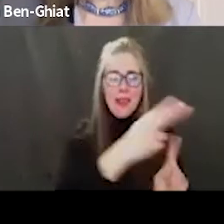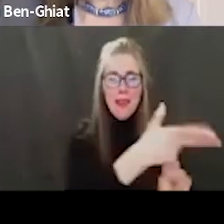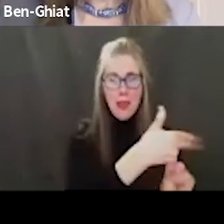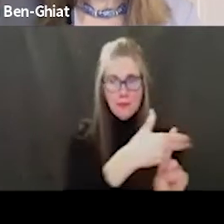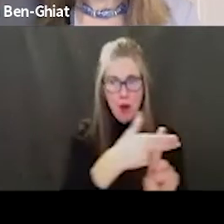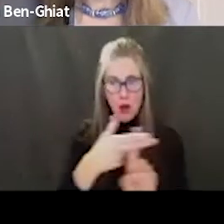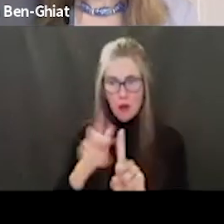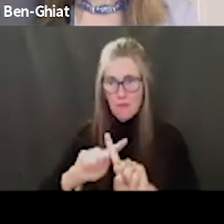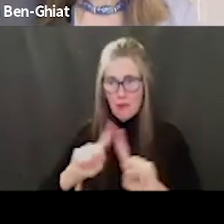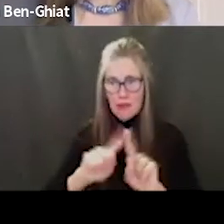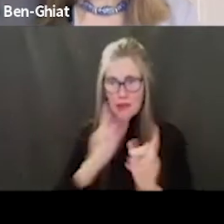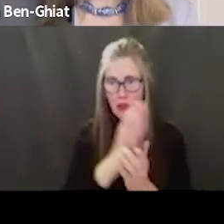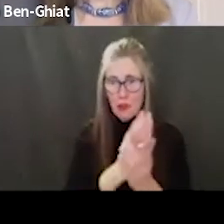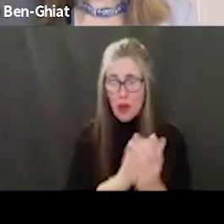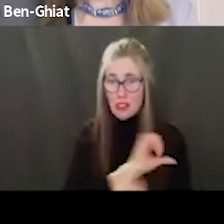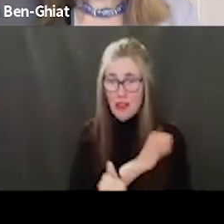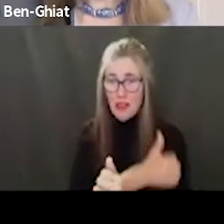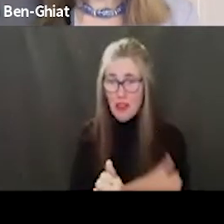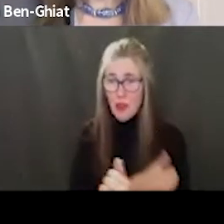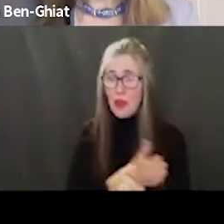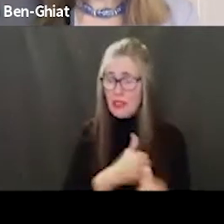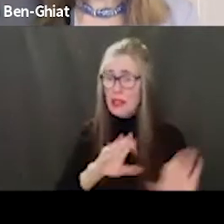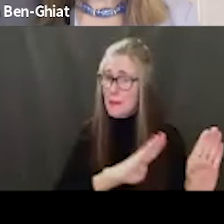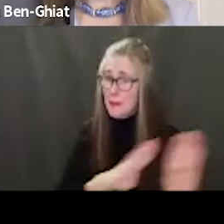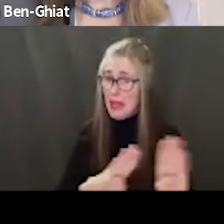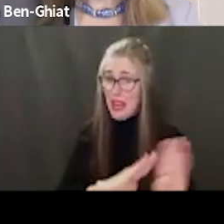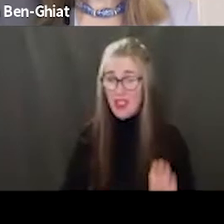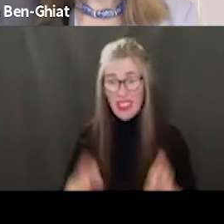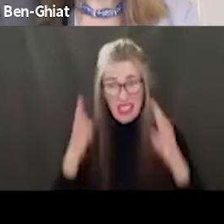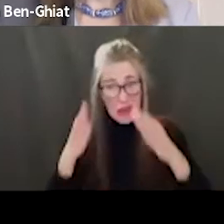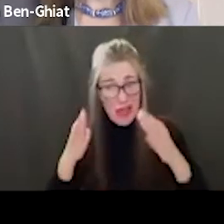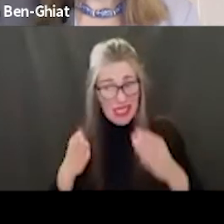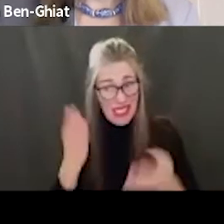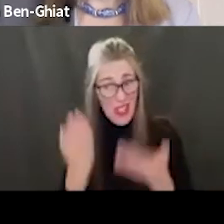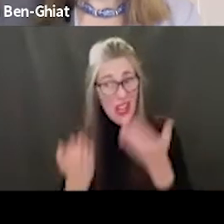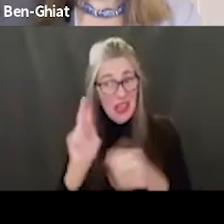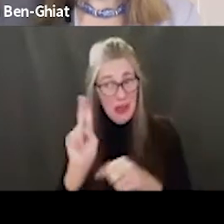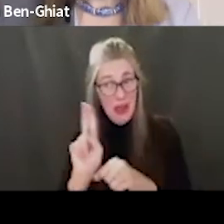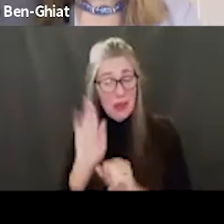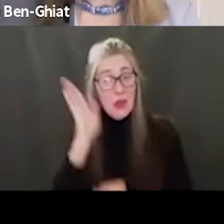close attention to them since they could be normalized in the future. They become part of the way the